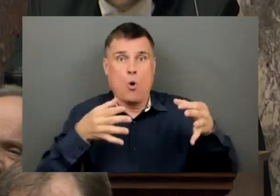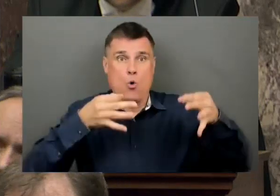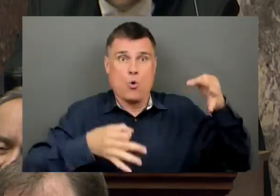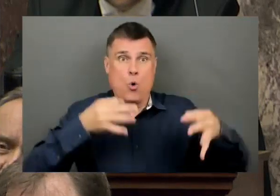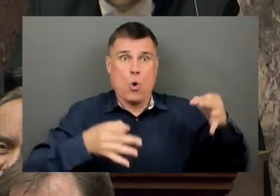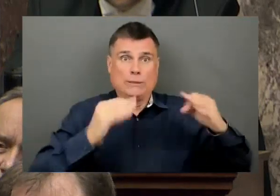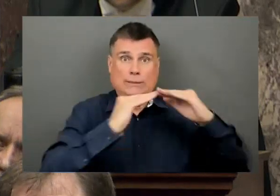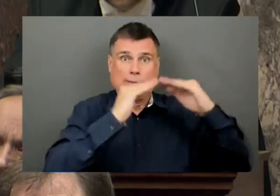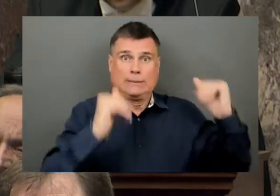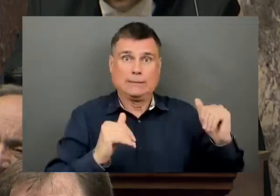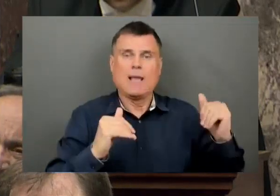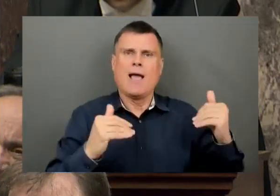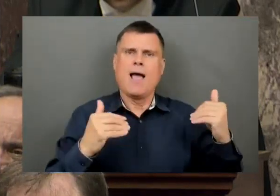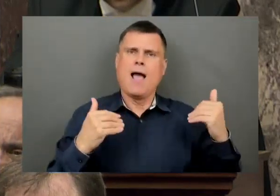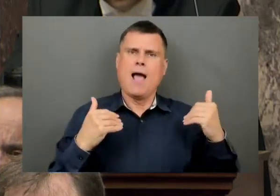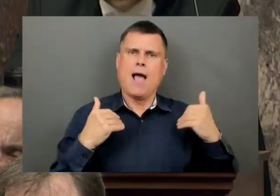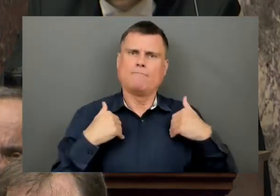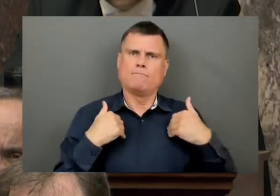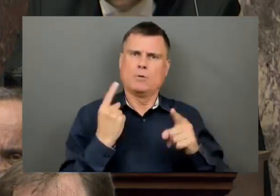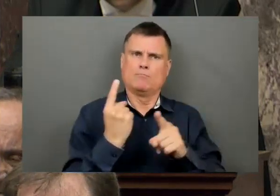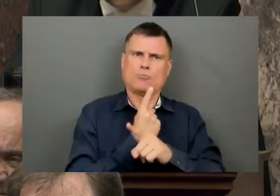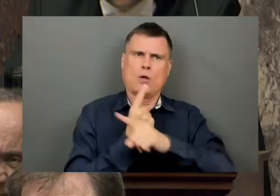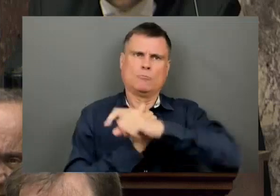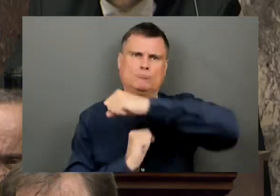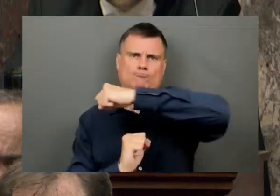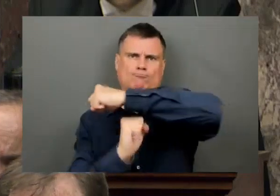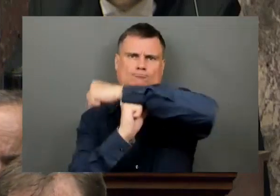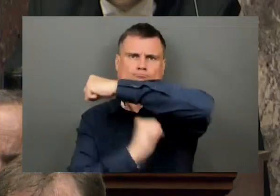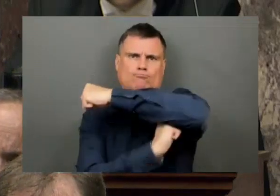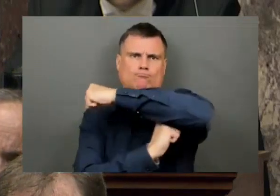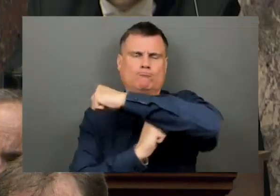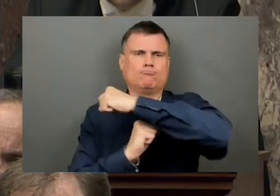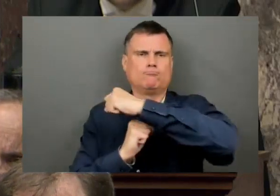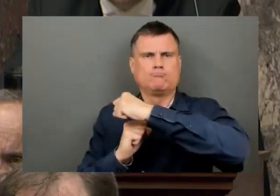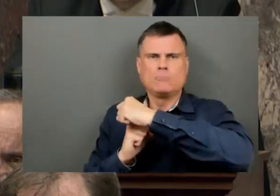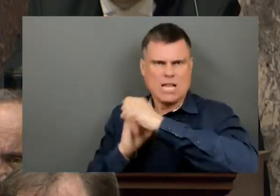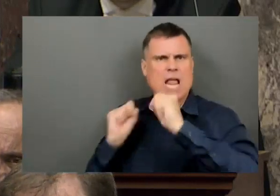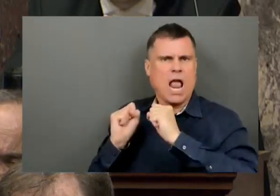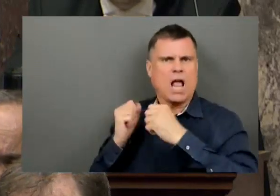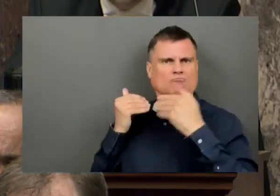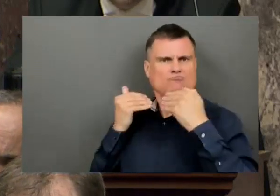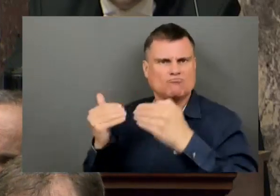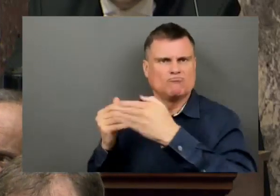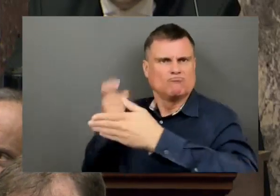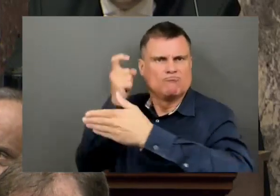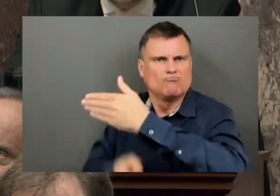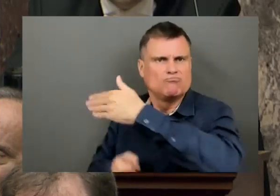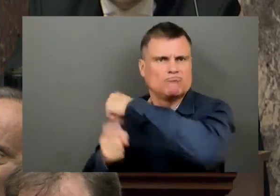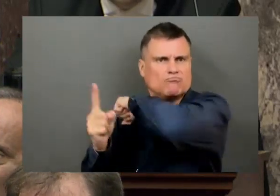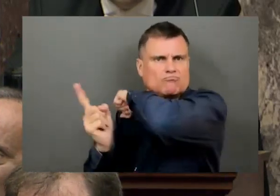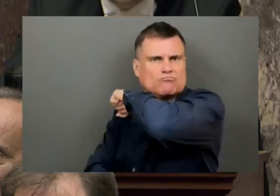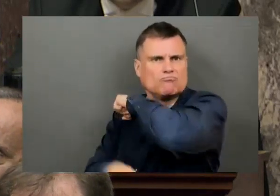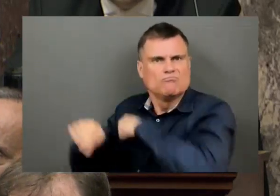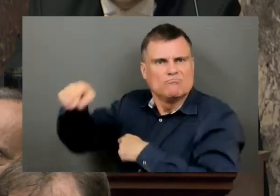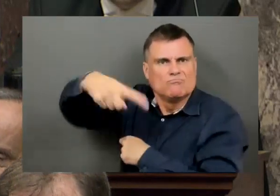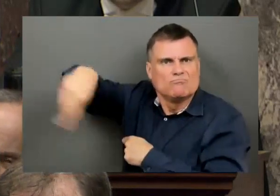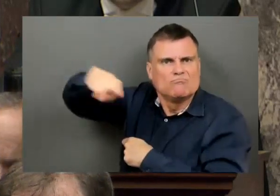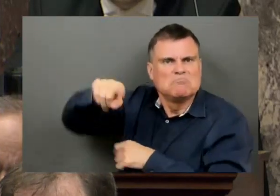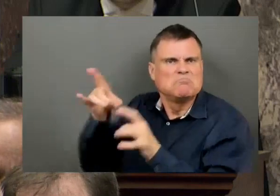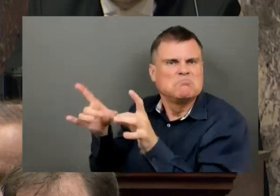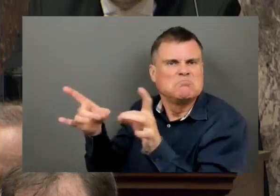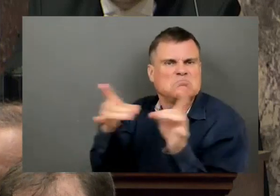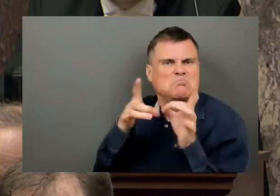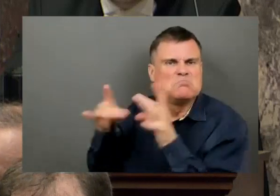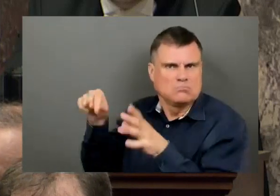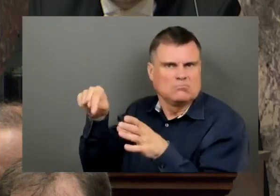crime policy. This is an all-of-government approach, and I want to send a message to every community member out there, every Jewish person